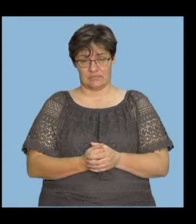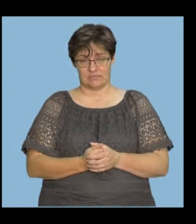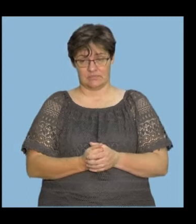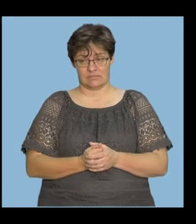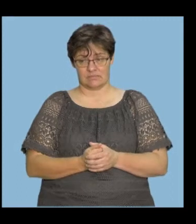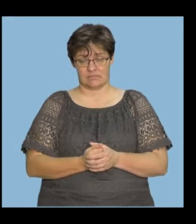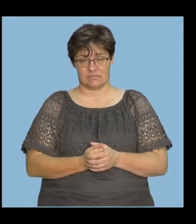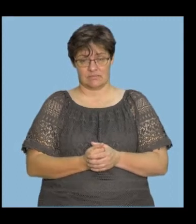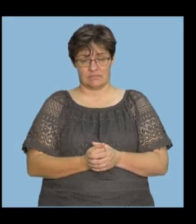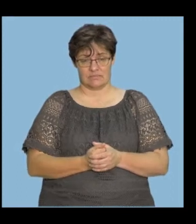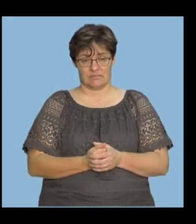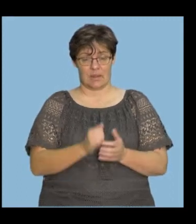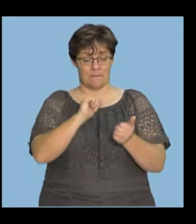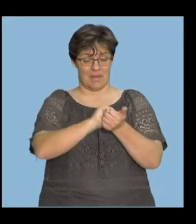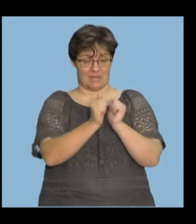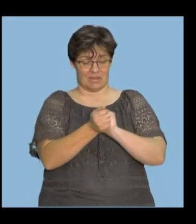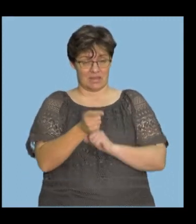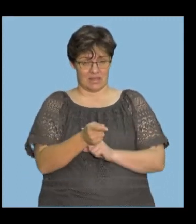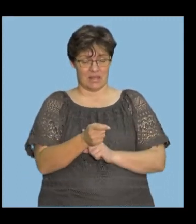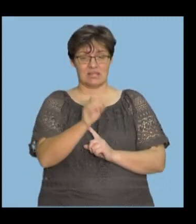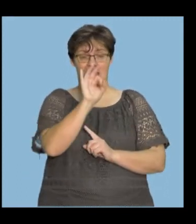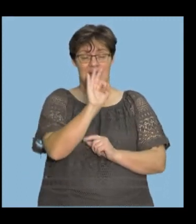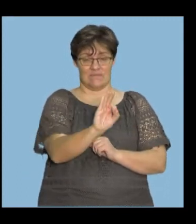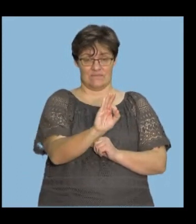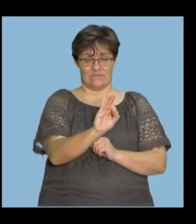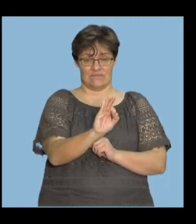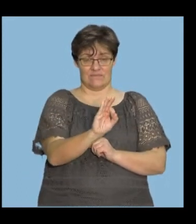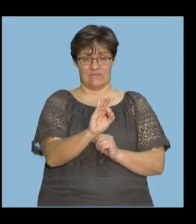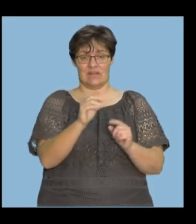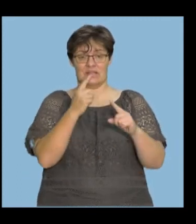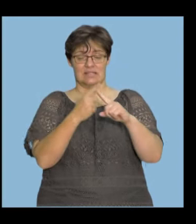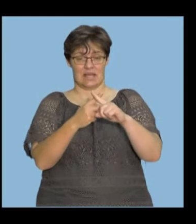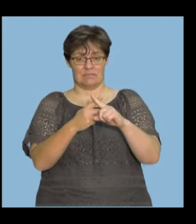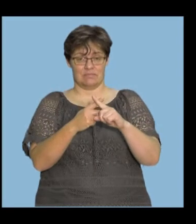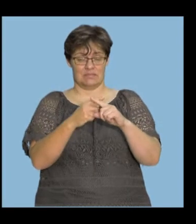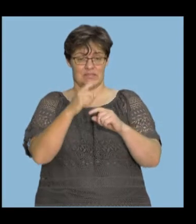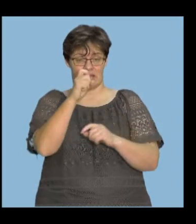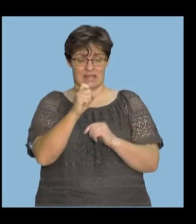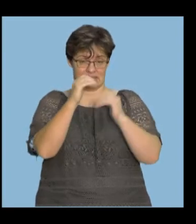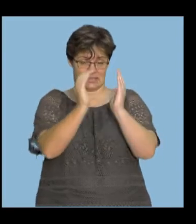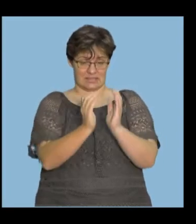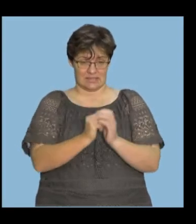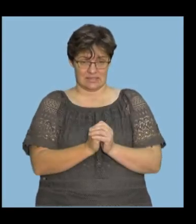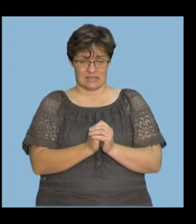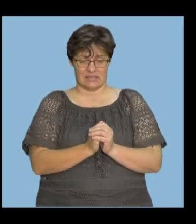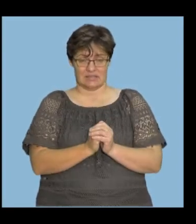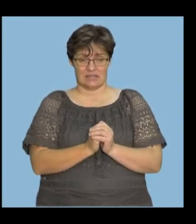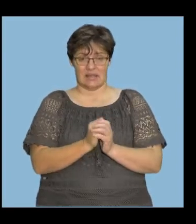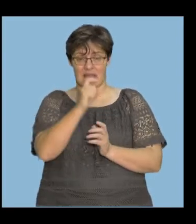which is that mathematical, which is F times X. X is the